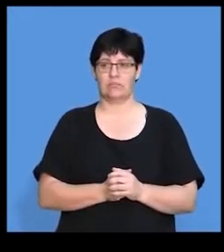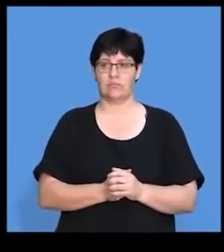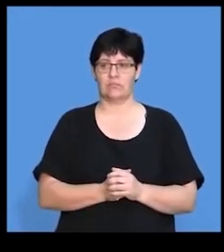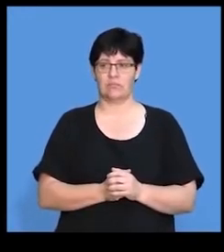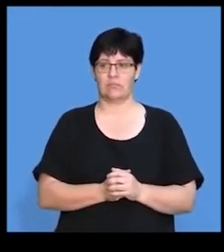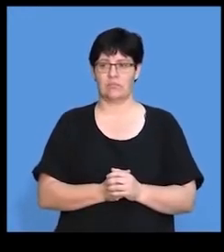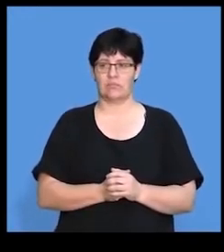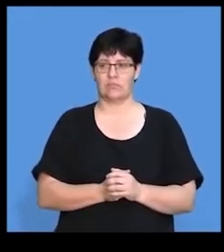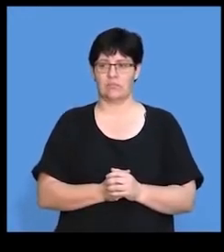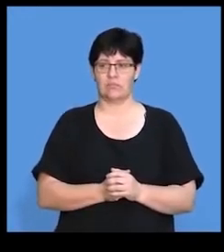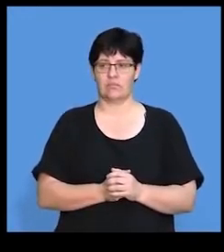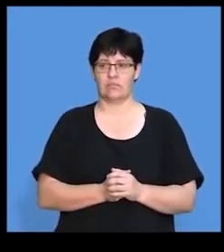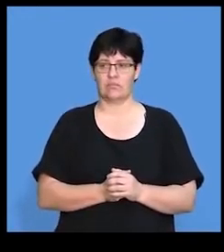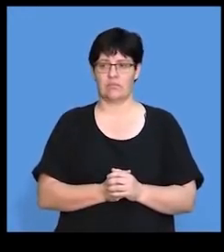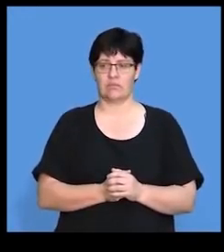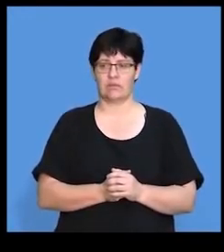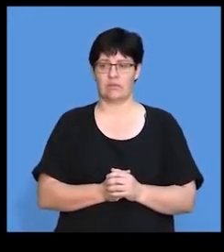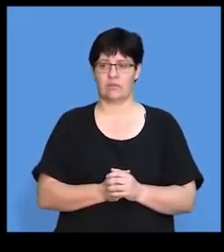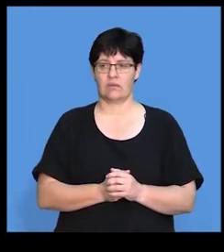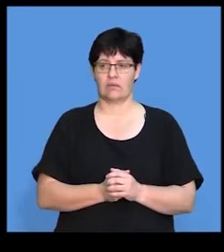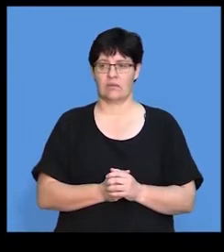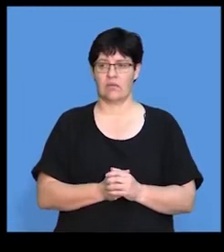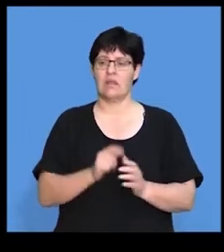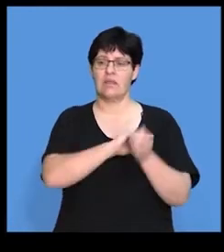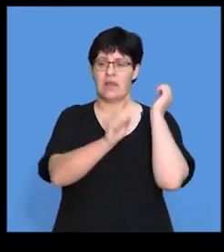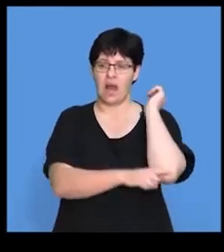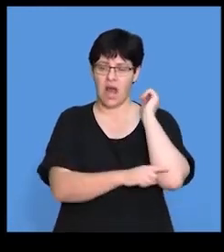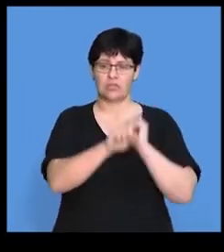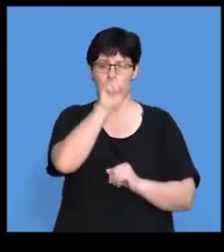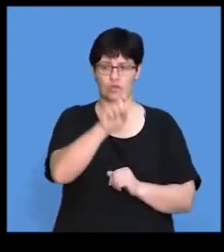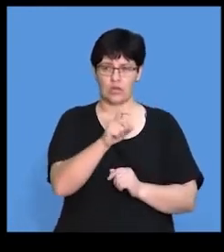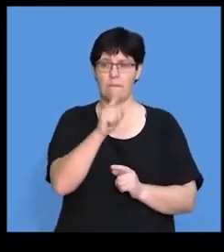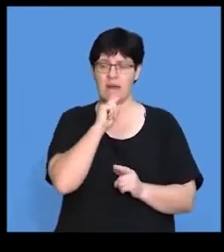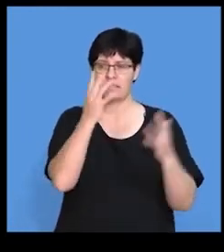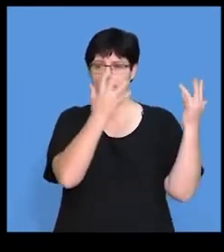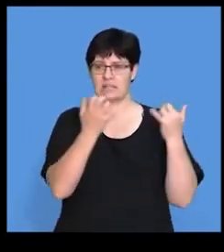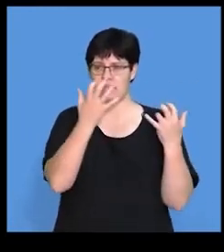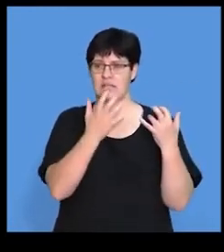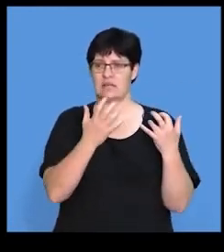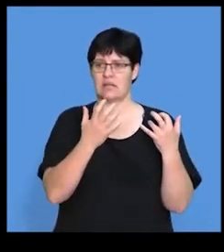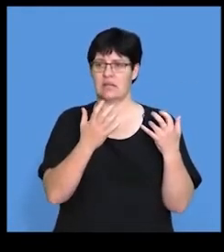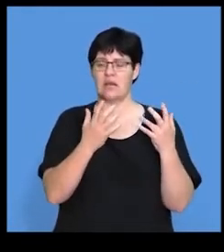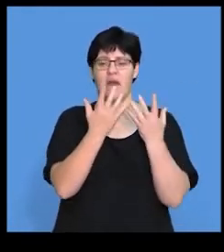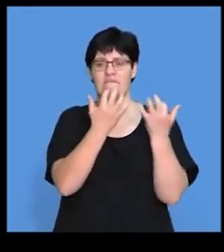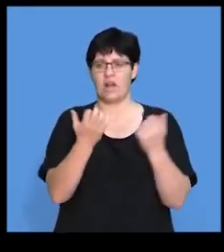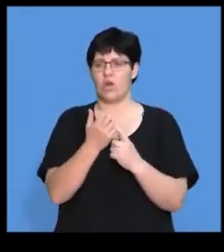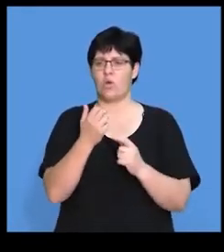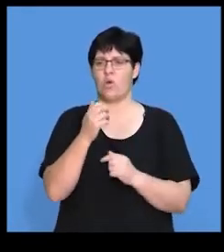All right. And the last question is that we need to calculate the value of